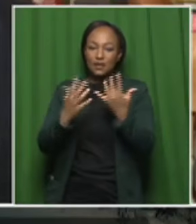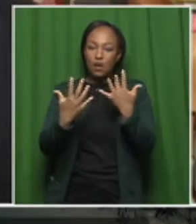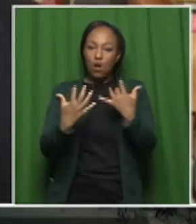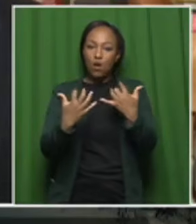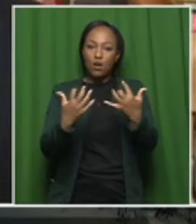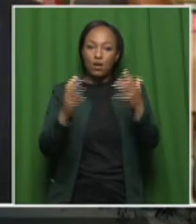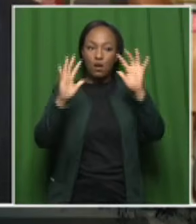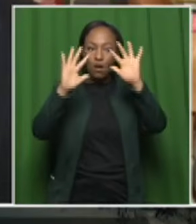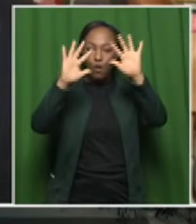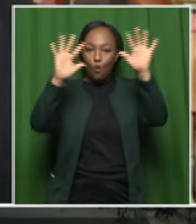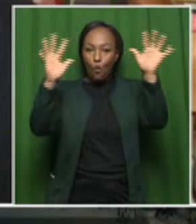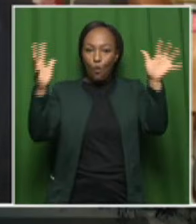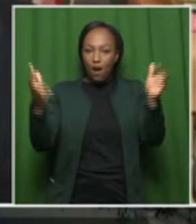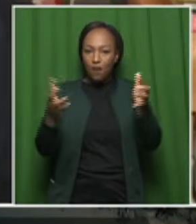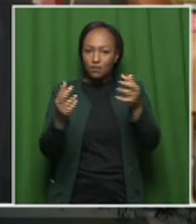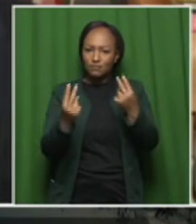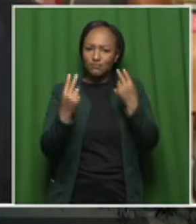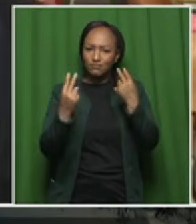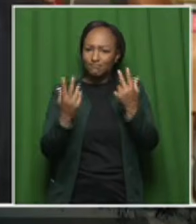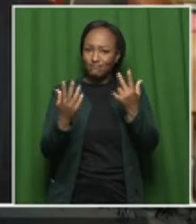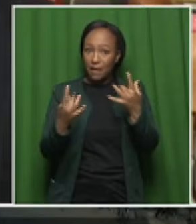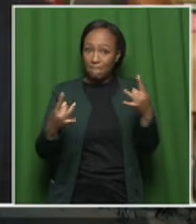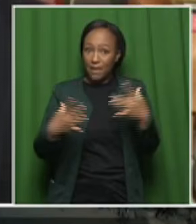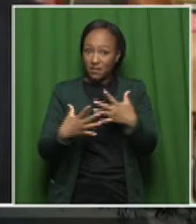We've got that magic.